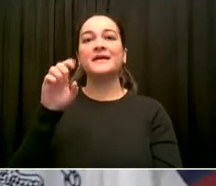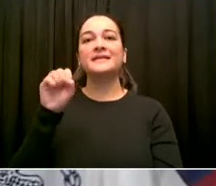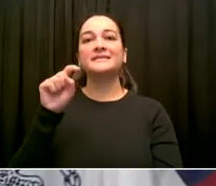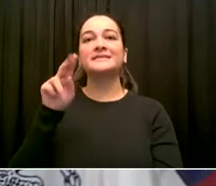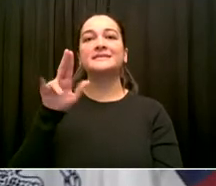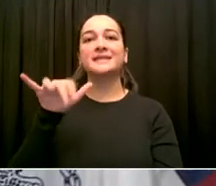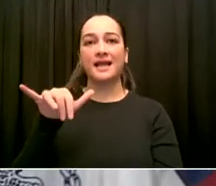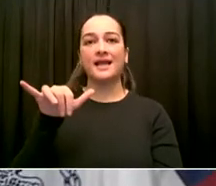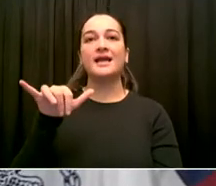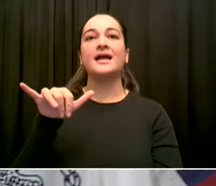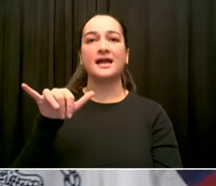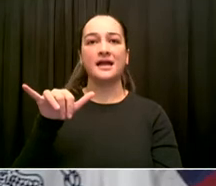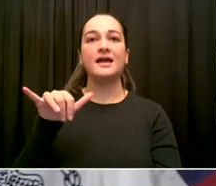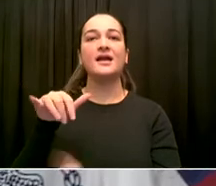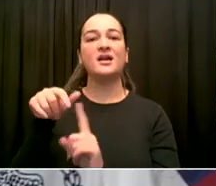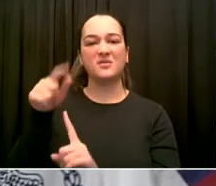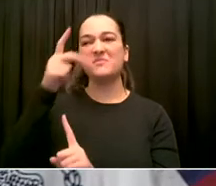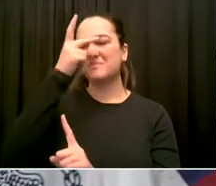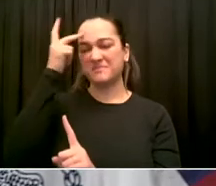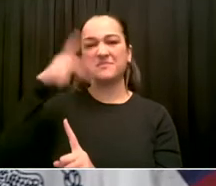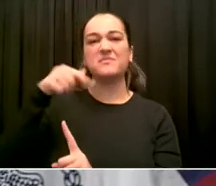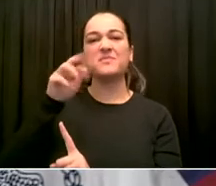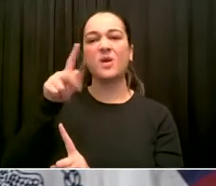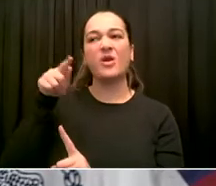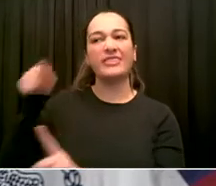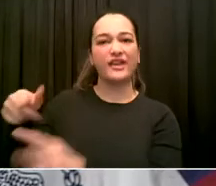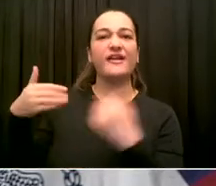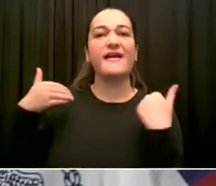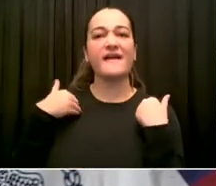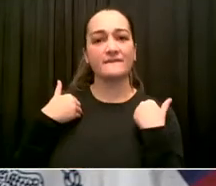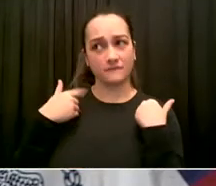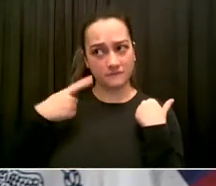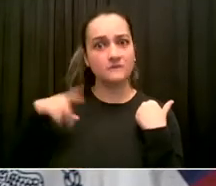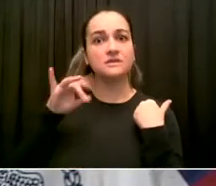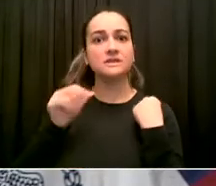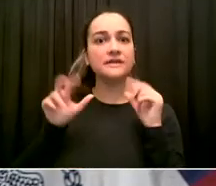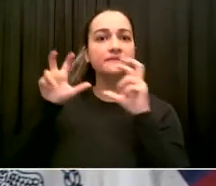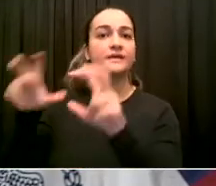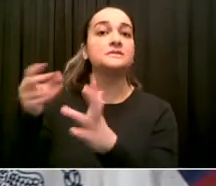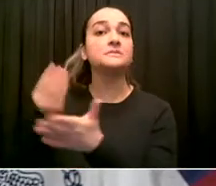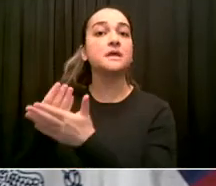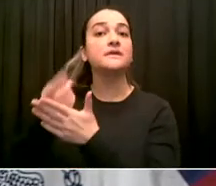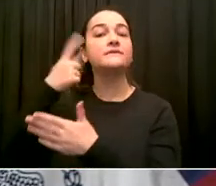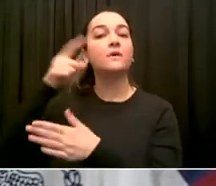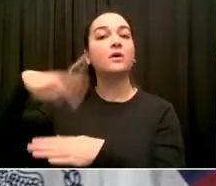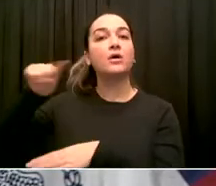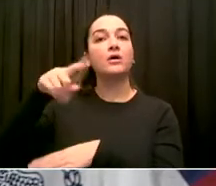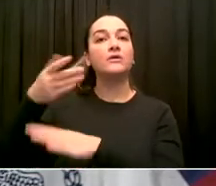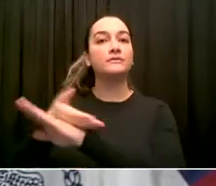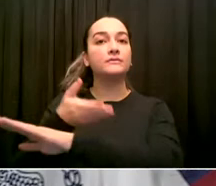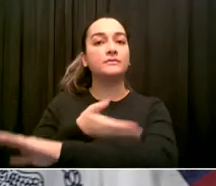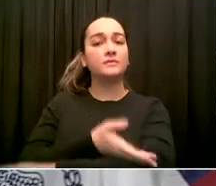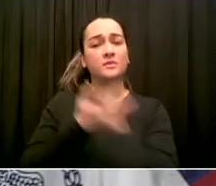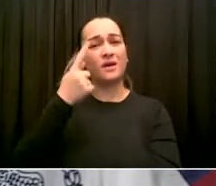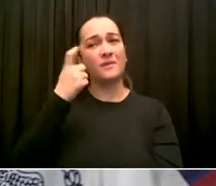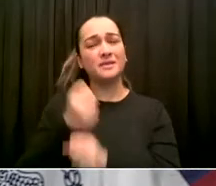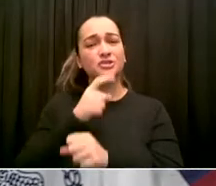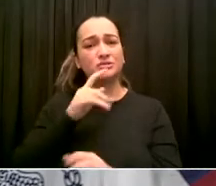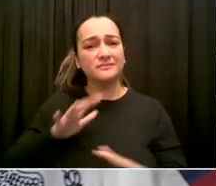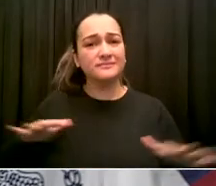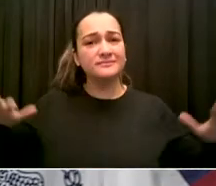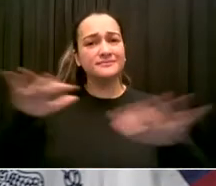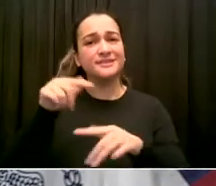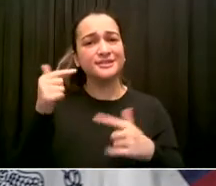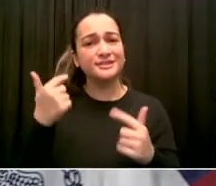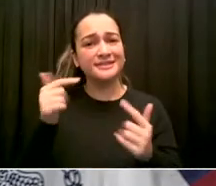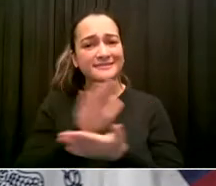our whole recovery. So focusing on open space is a big part of the recovery for all of us. And today I'm pleased to announce something